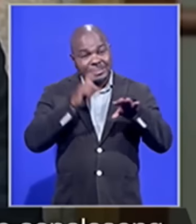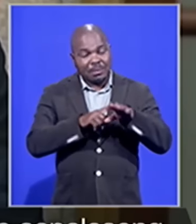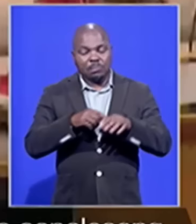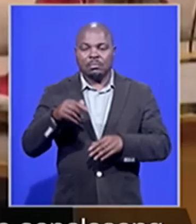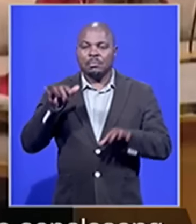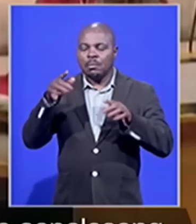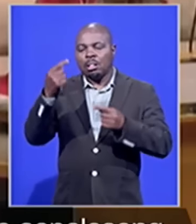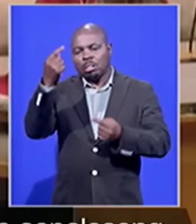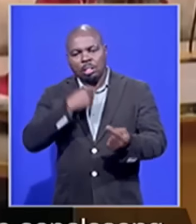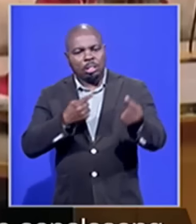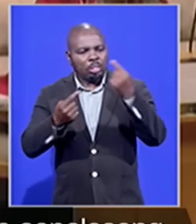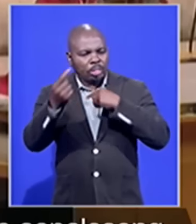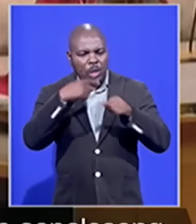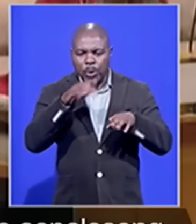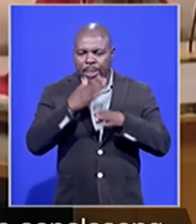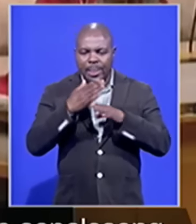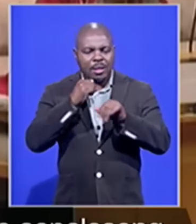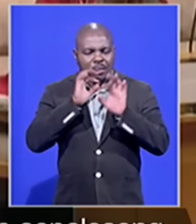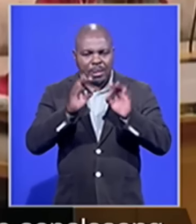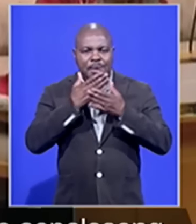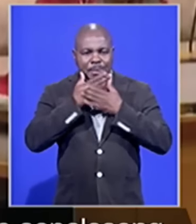few weeks, and a significant